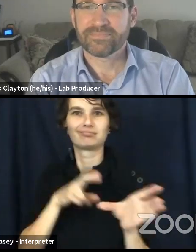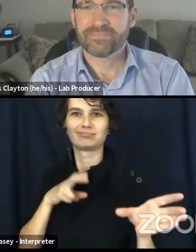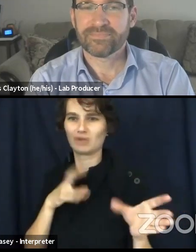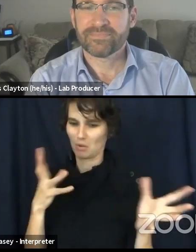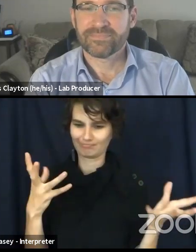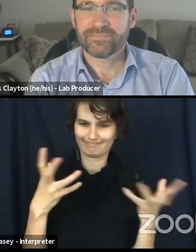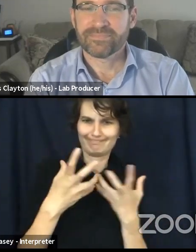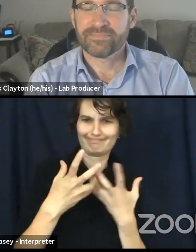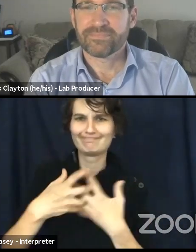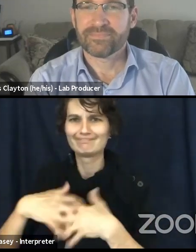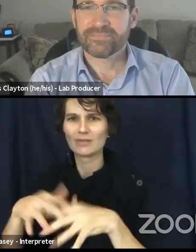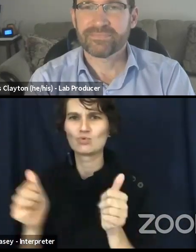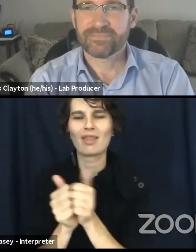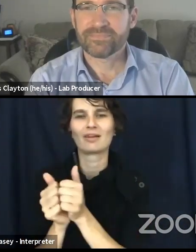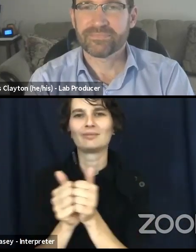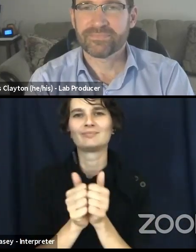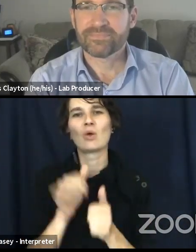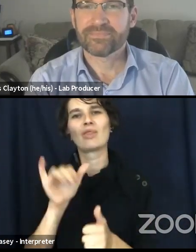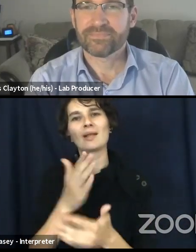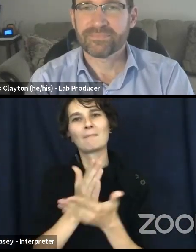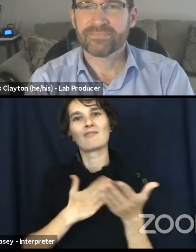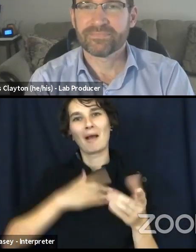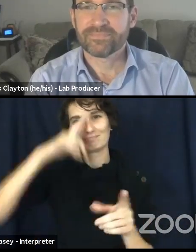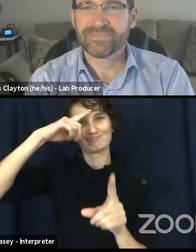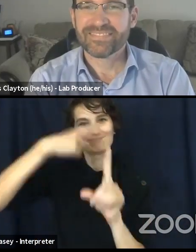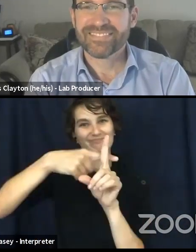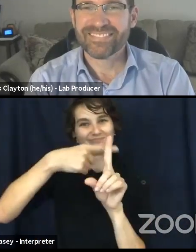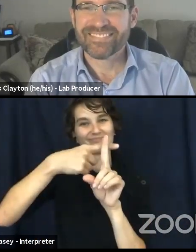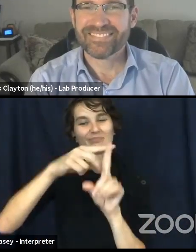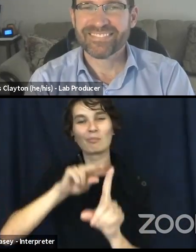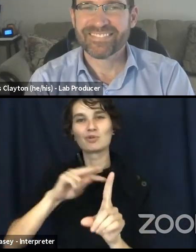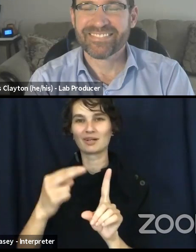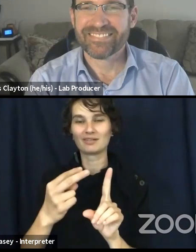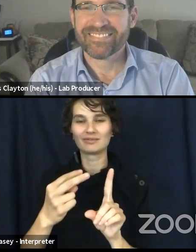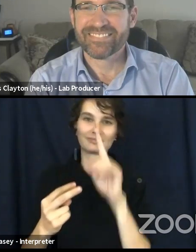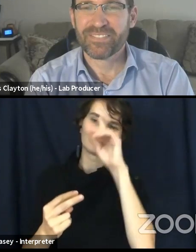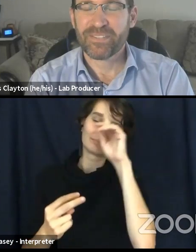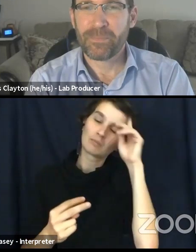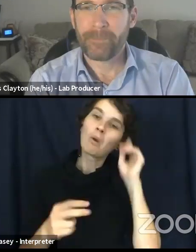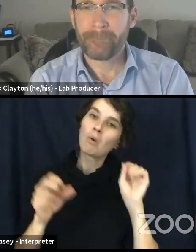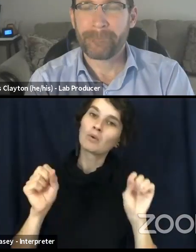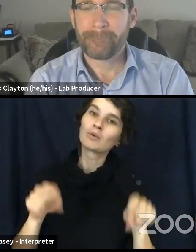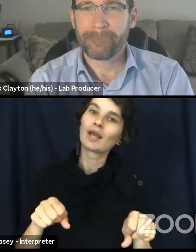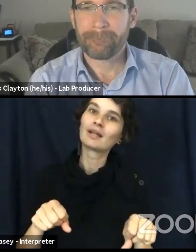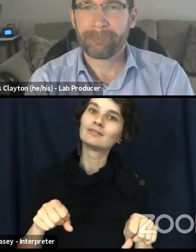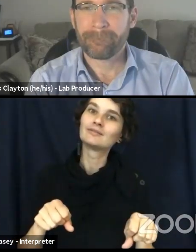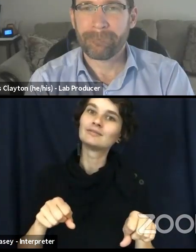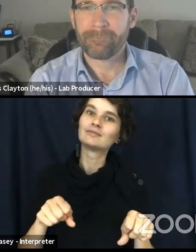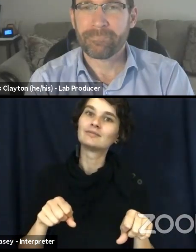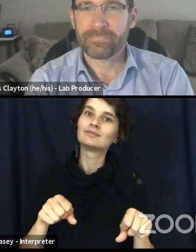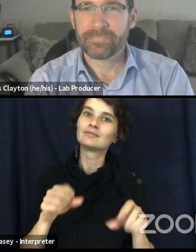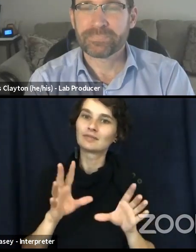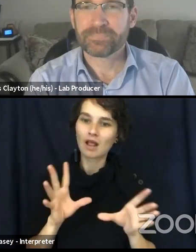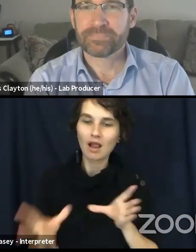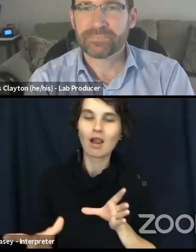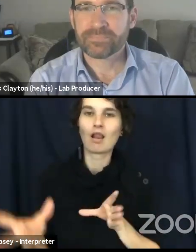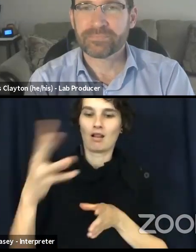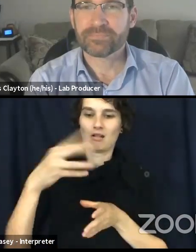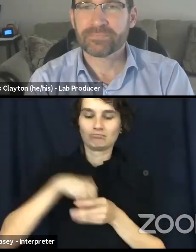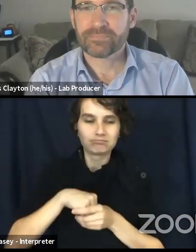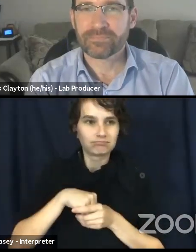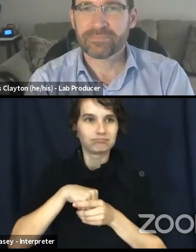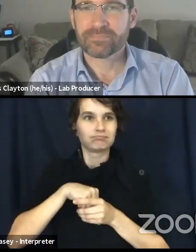that's been kind of a part of my optimistic kind of perspective of, oh, you can actually engage in your own terms, or you can author